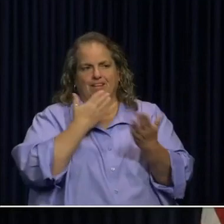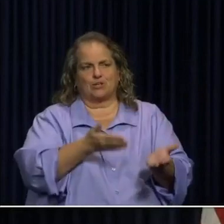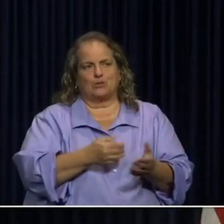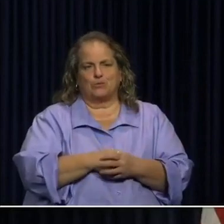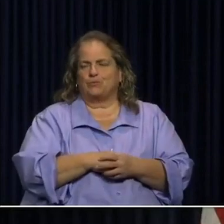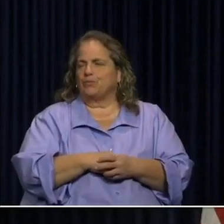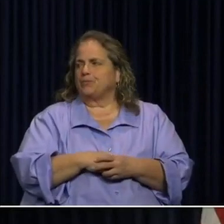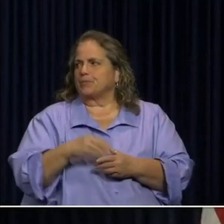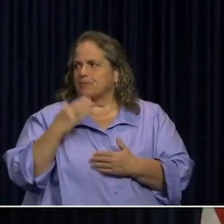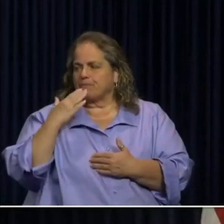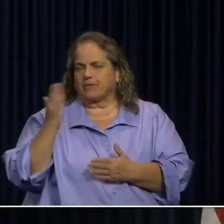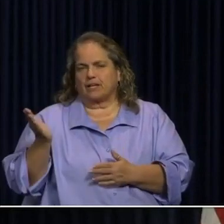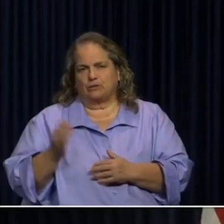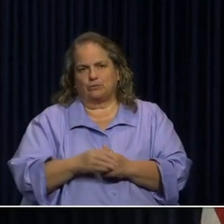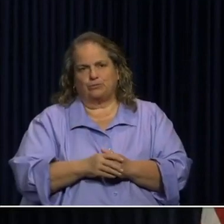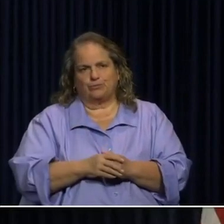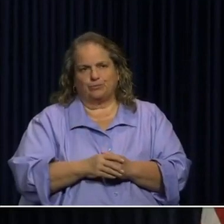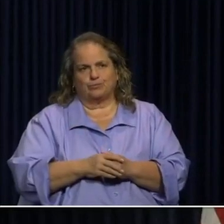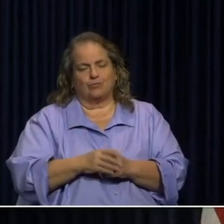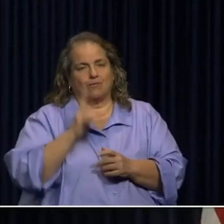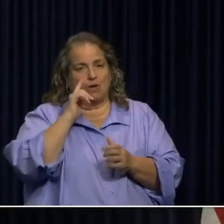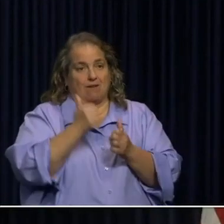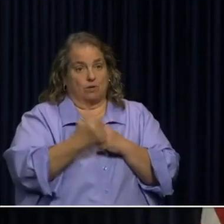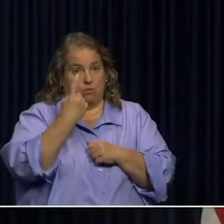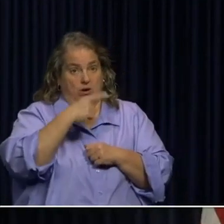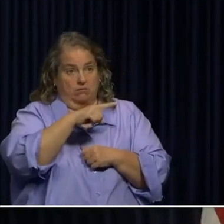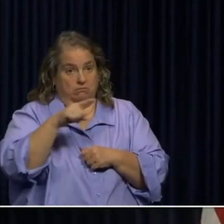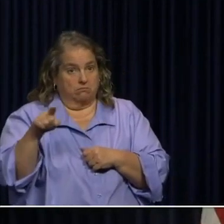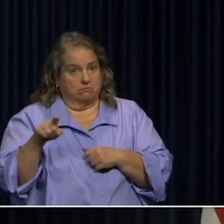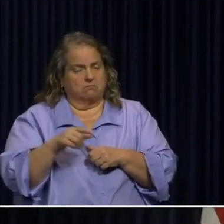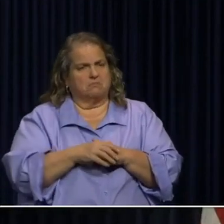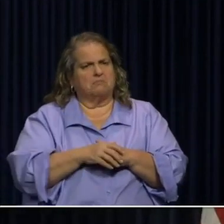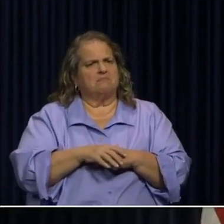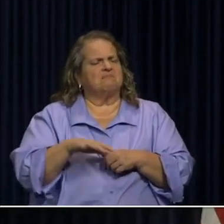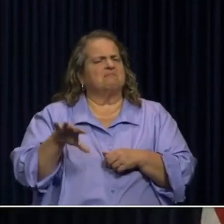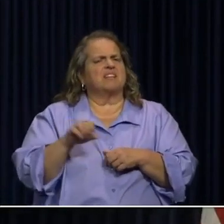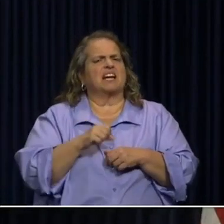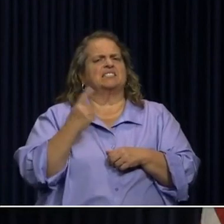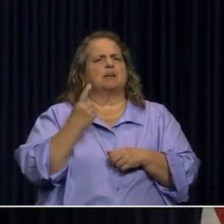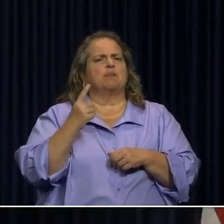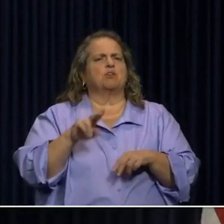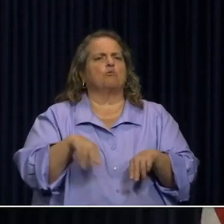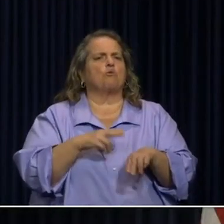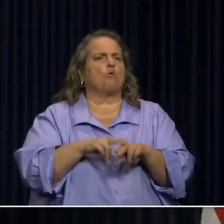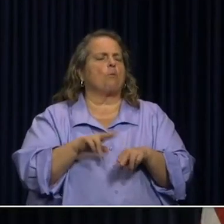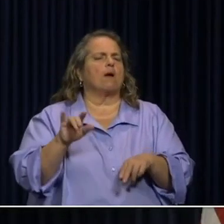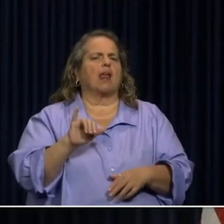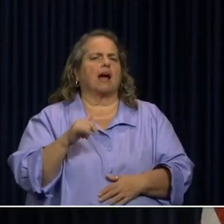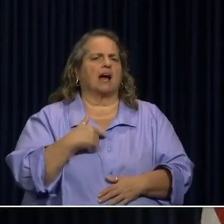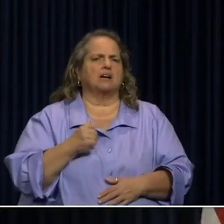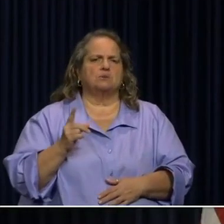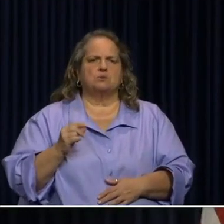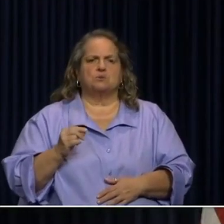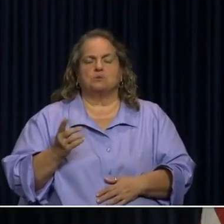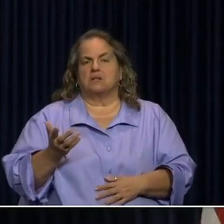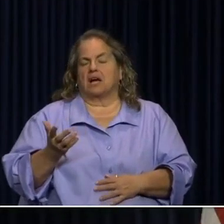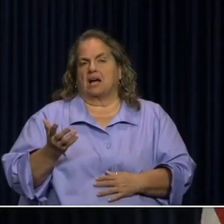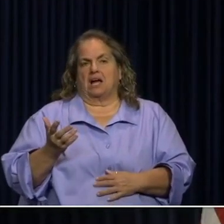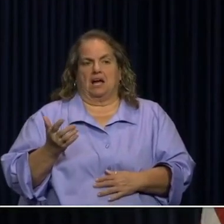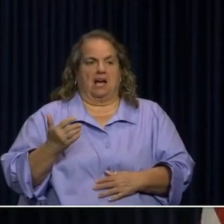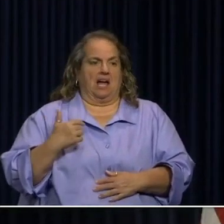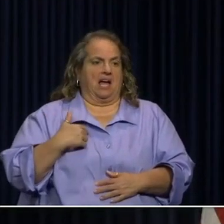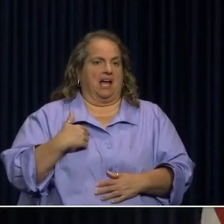So for everybody out there that's, take something normally, and like I do, whether it's, I'd